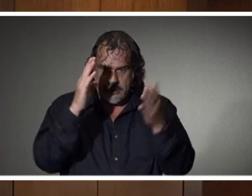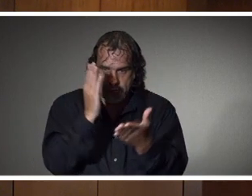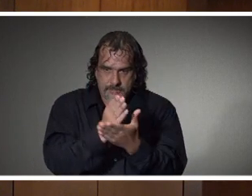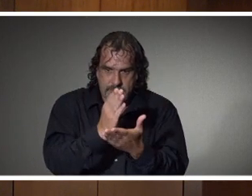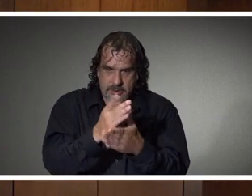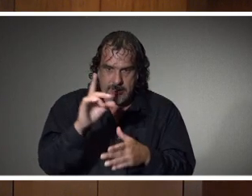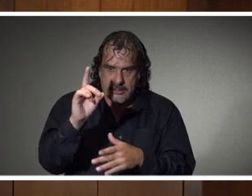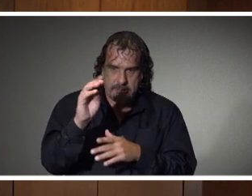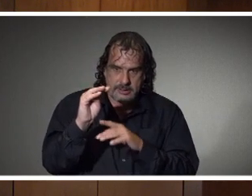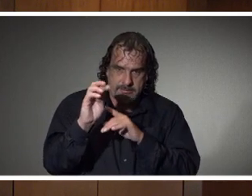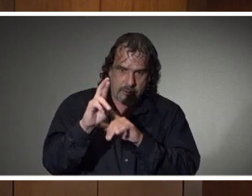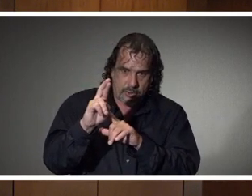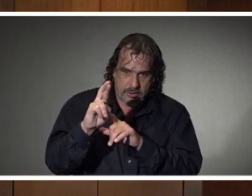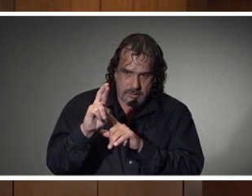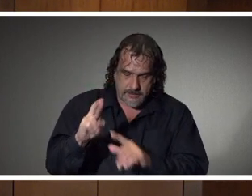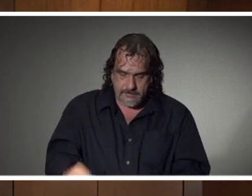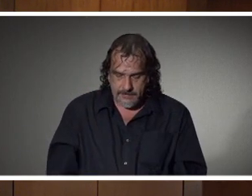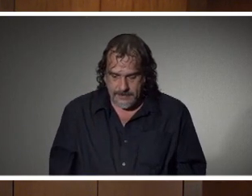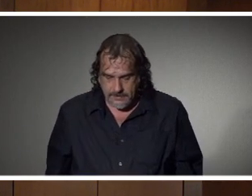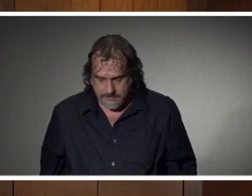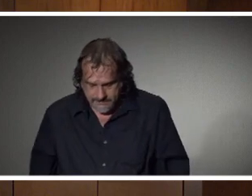the Department of Marine Services?